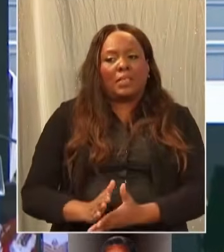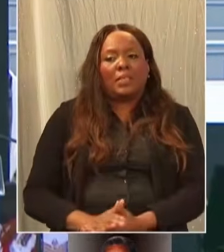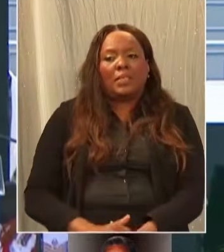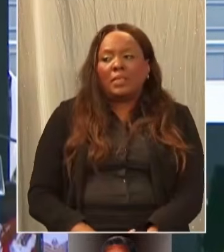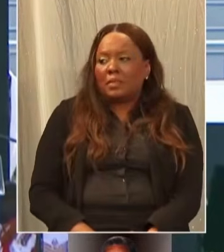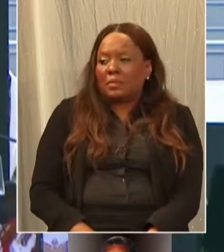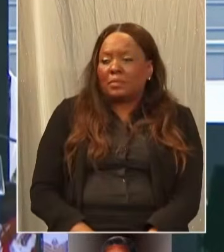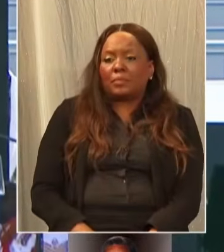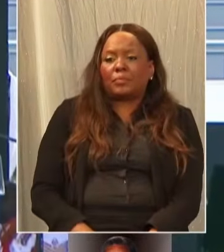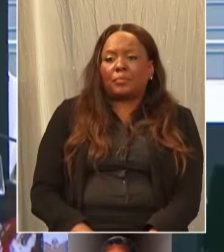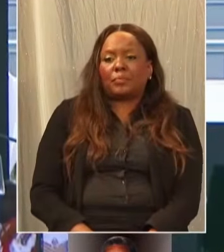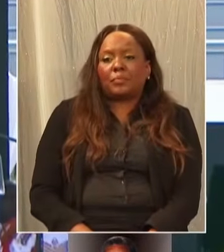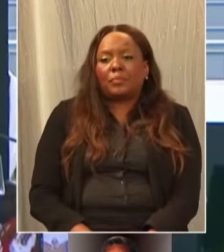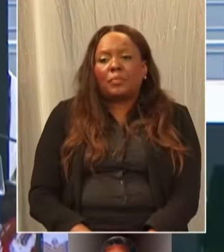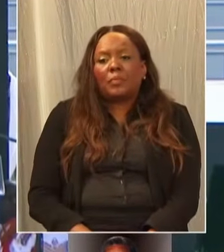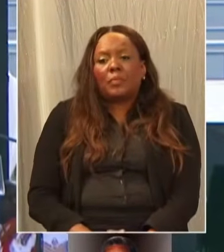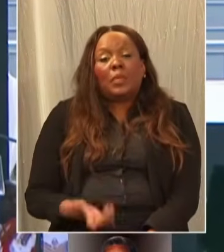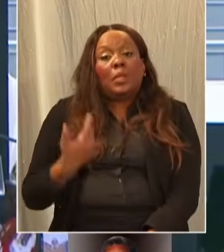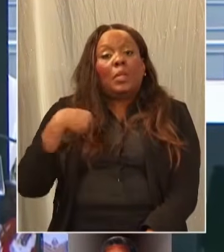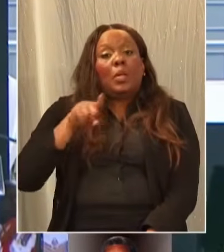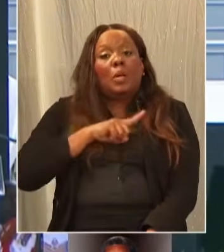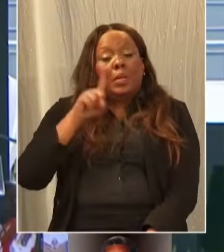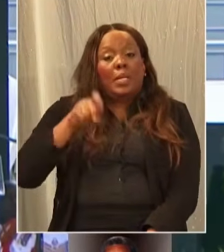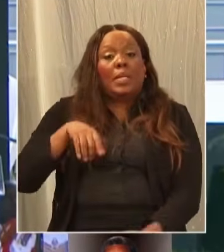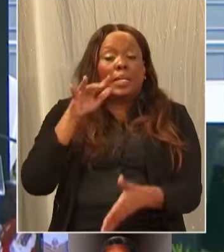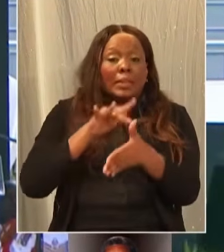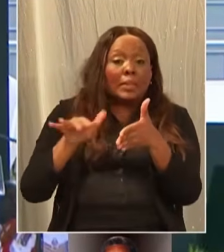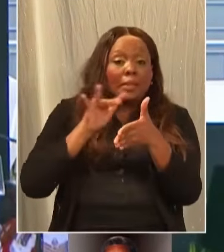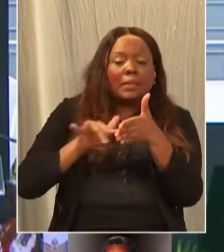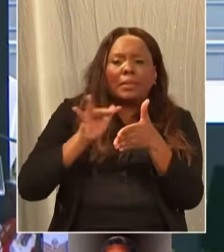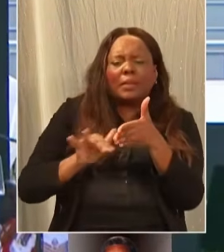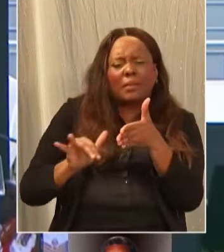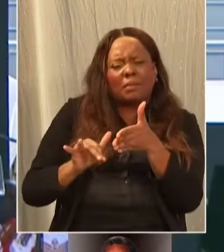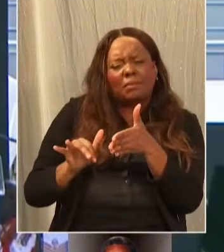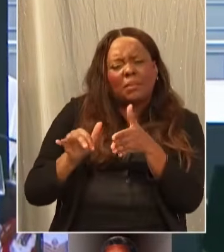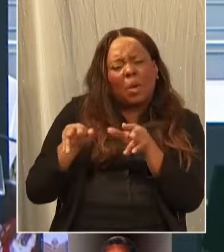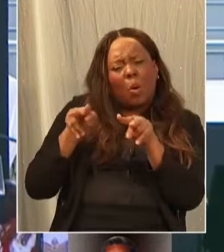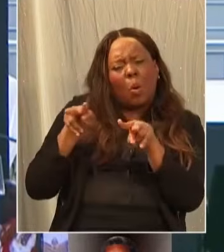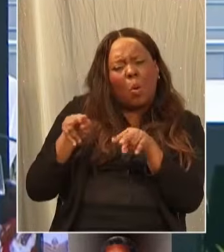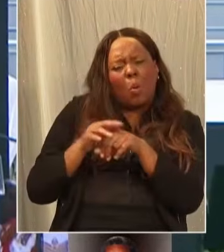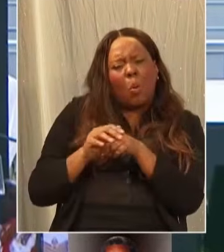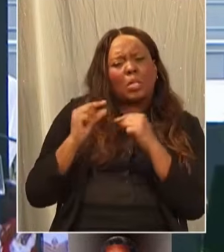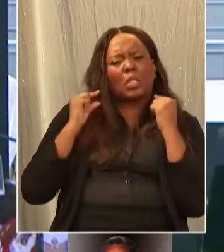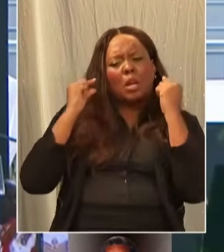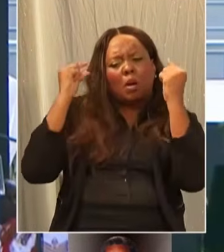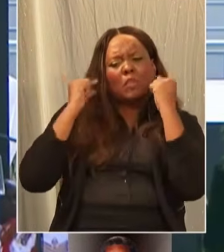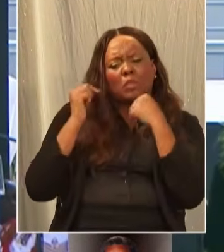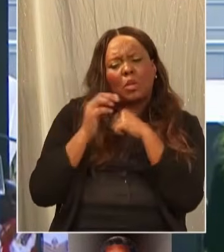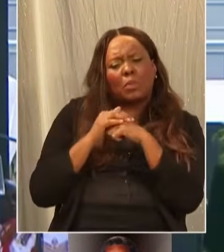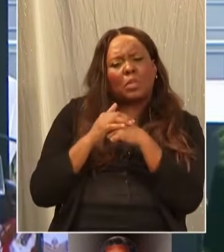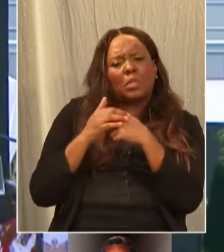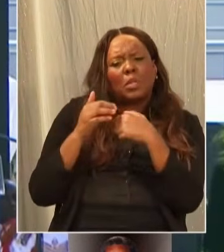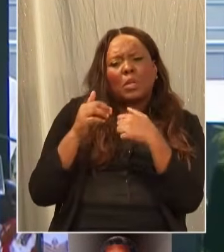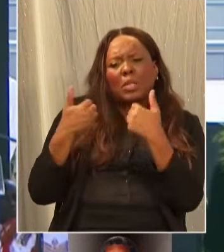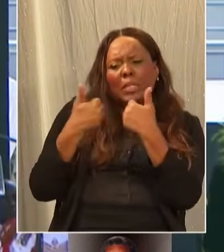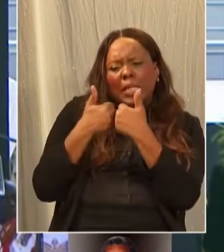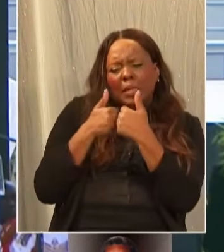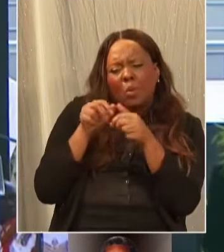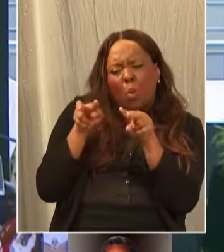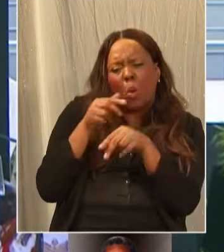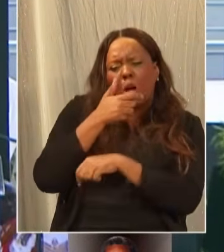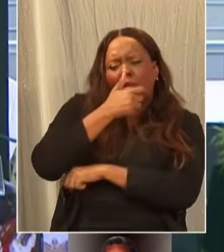We should study not only what Sir Garfield accomplished, but how he accomplished it. What